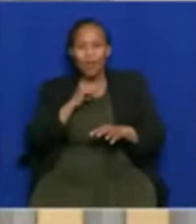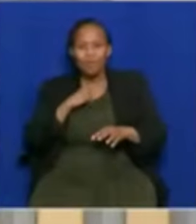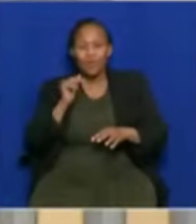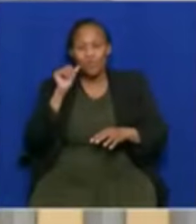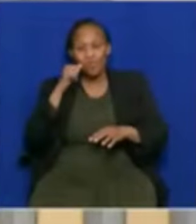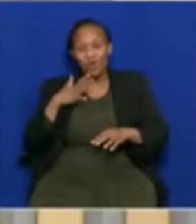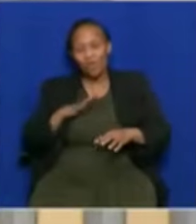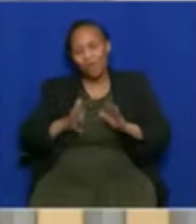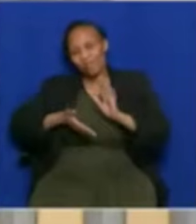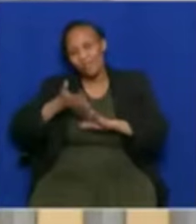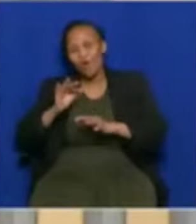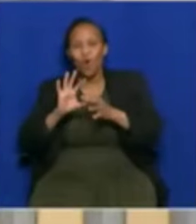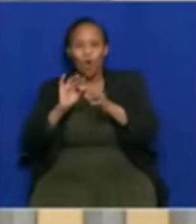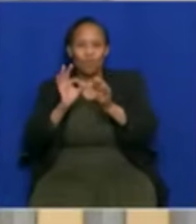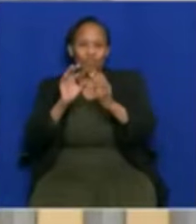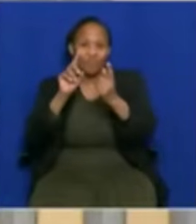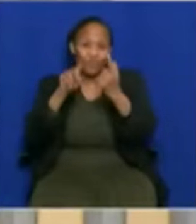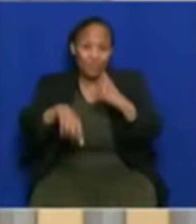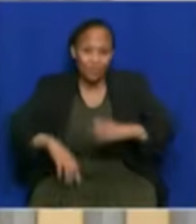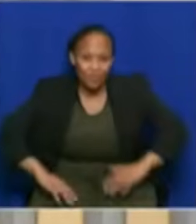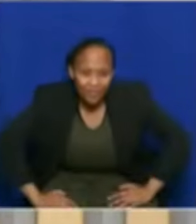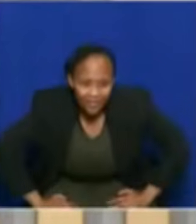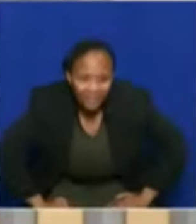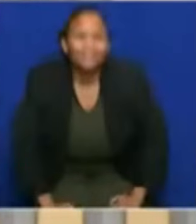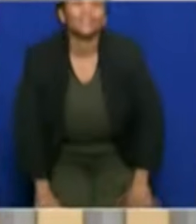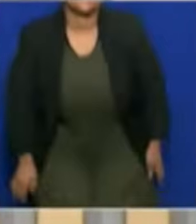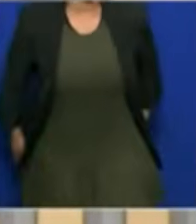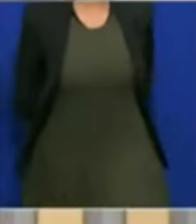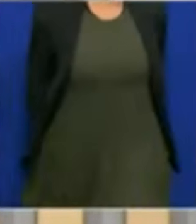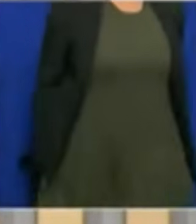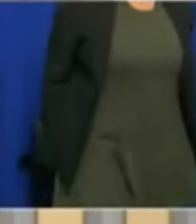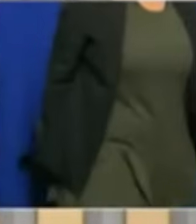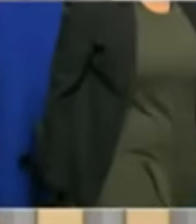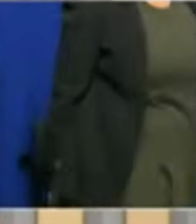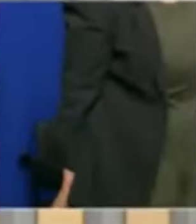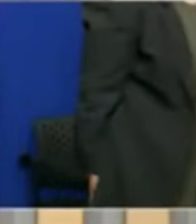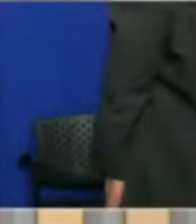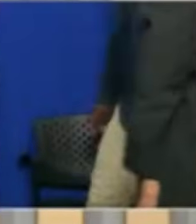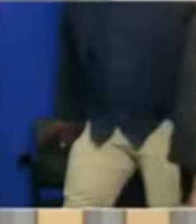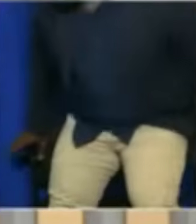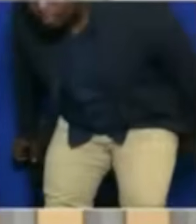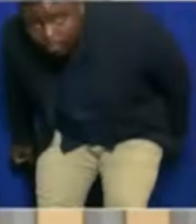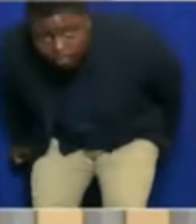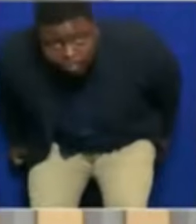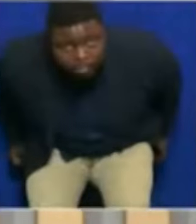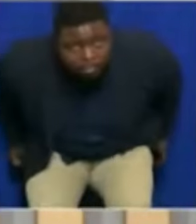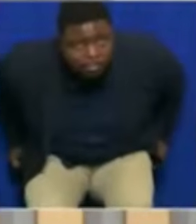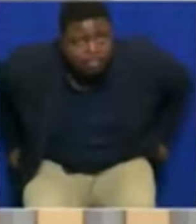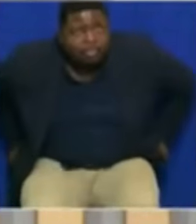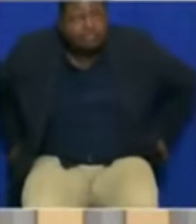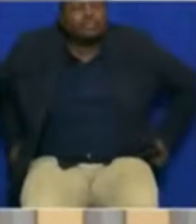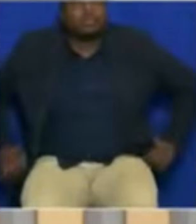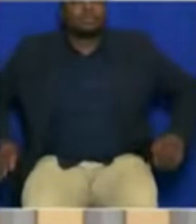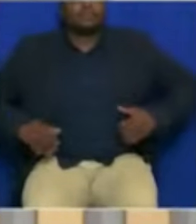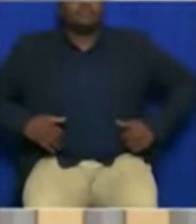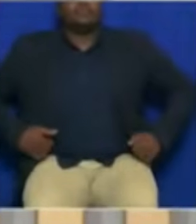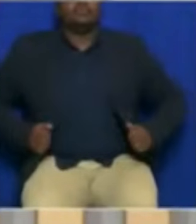Not to delay you any further, Chair, Commissioners, Council. Yes. We can proceed. Thank you.